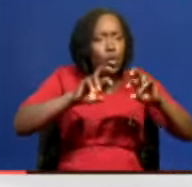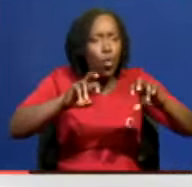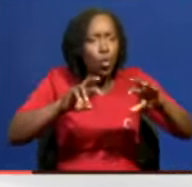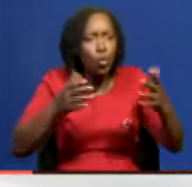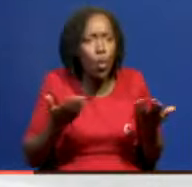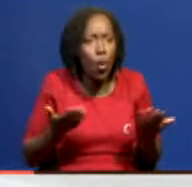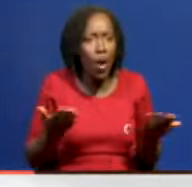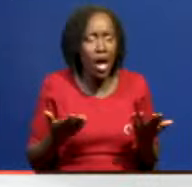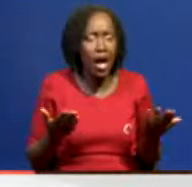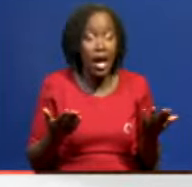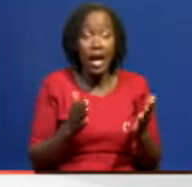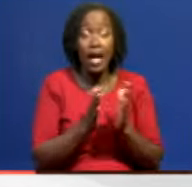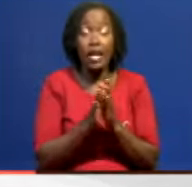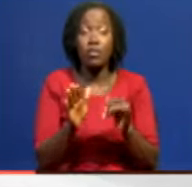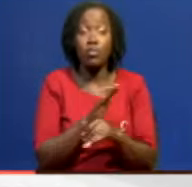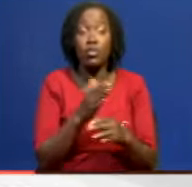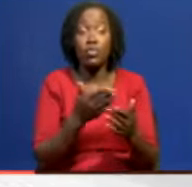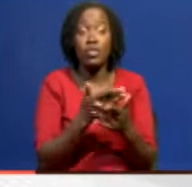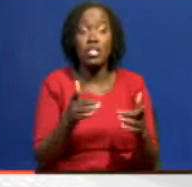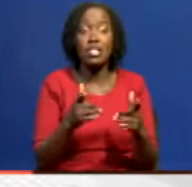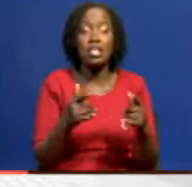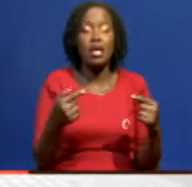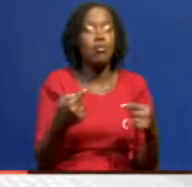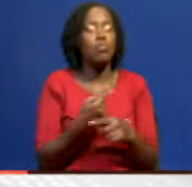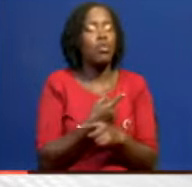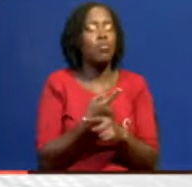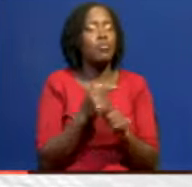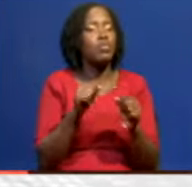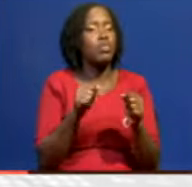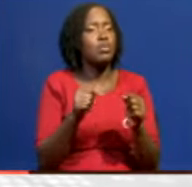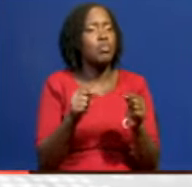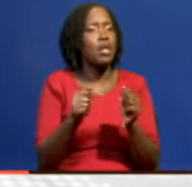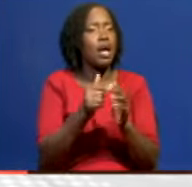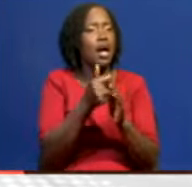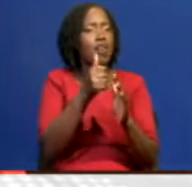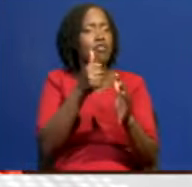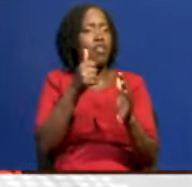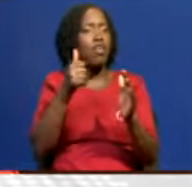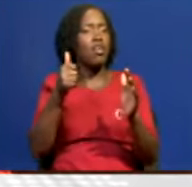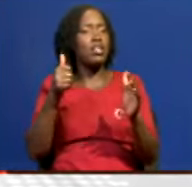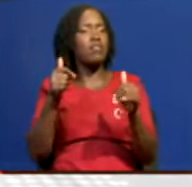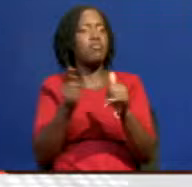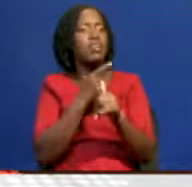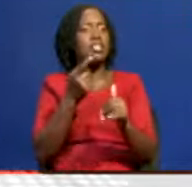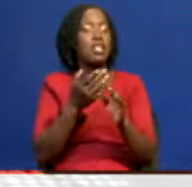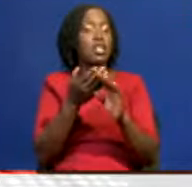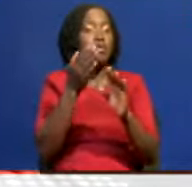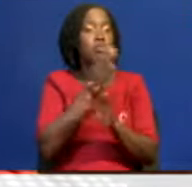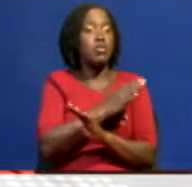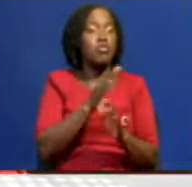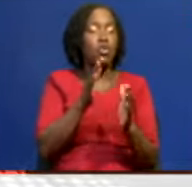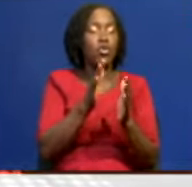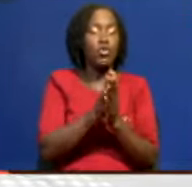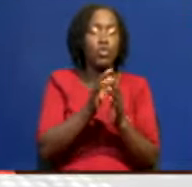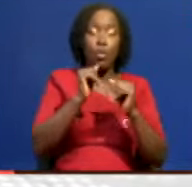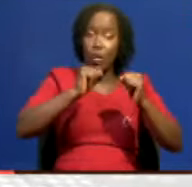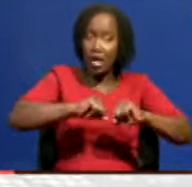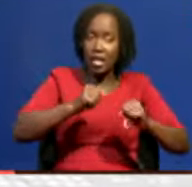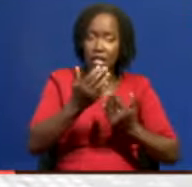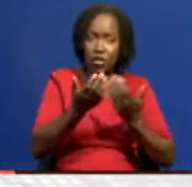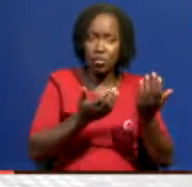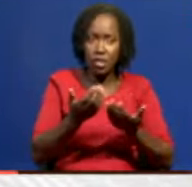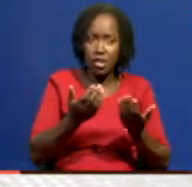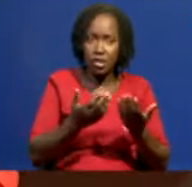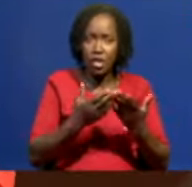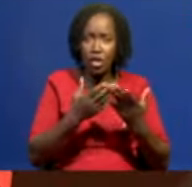lawyer. And actually, most of these disputes can be avoided by, at the first instance, just before you get into a transaction,